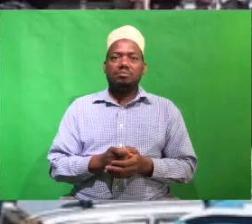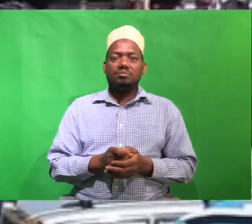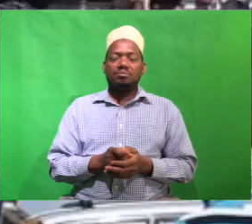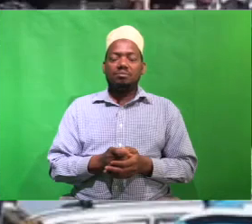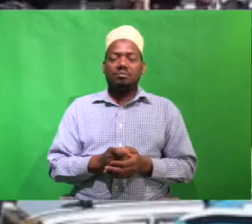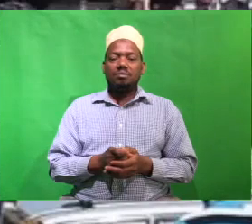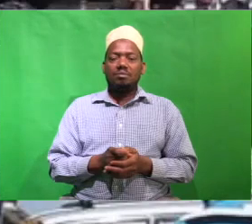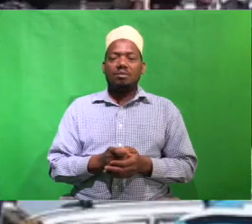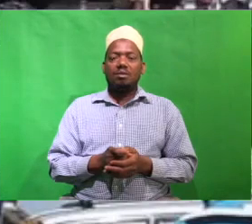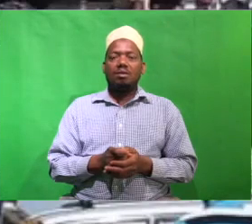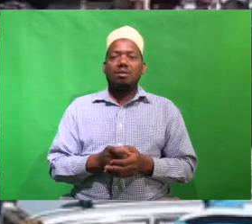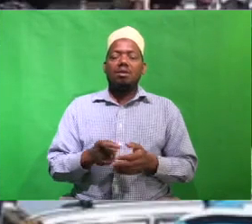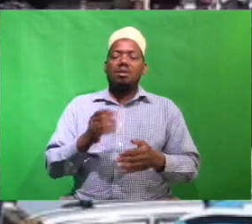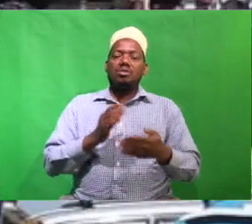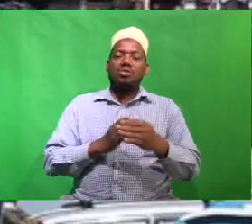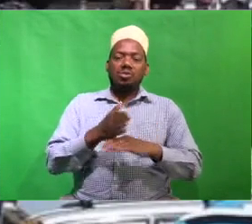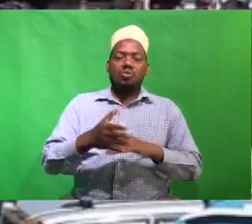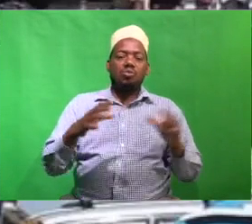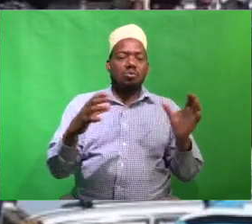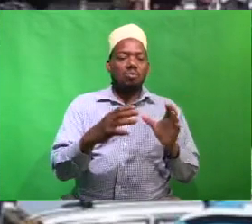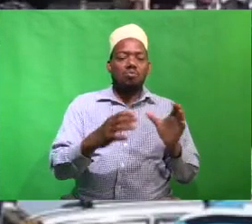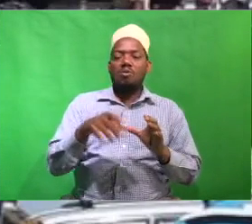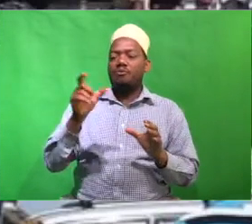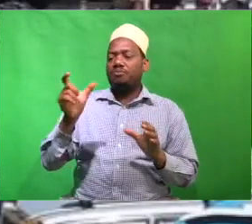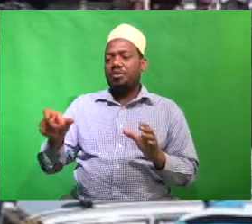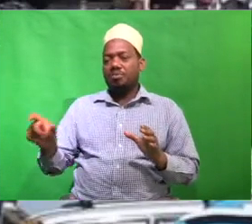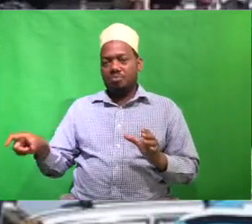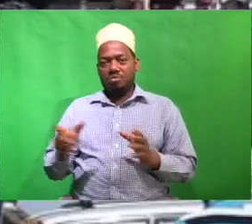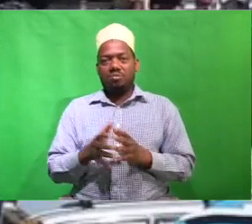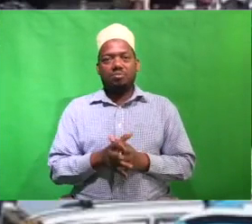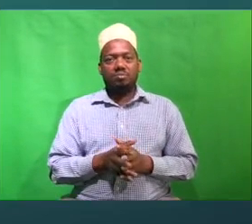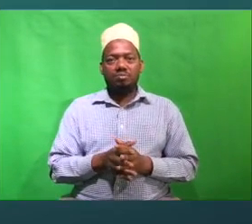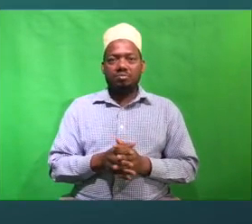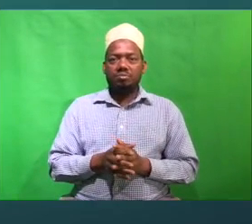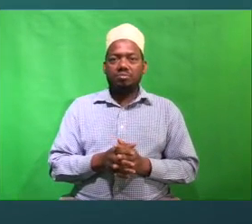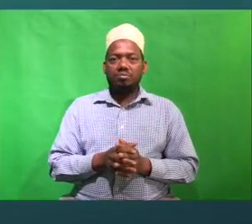of people, my student, as you see in the picture.